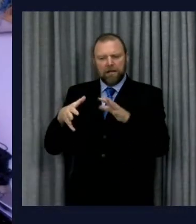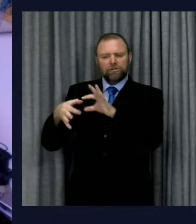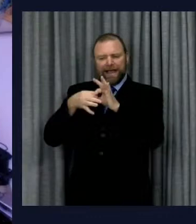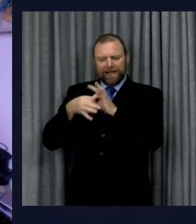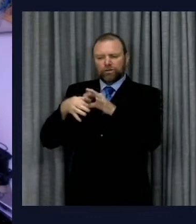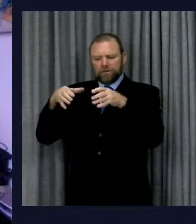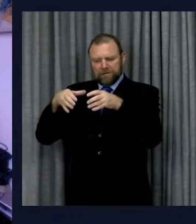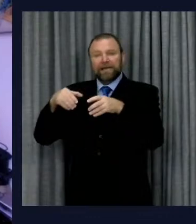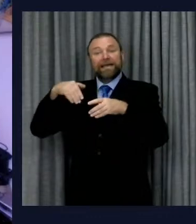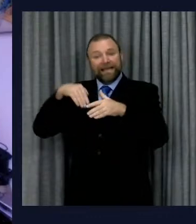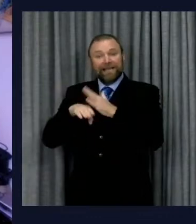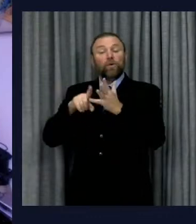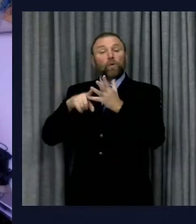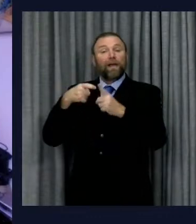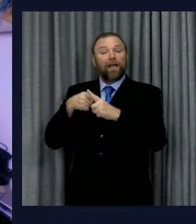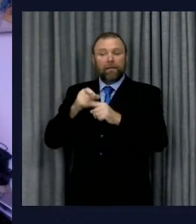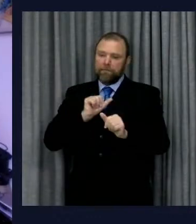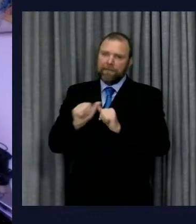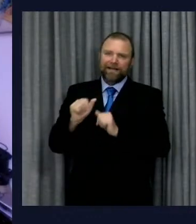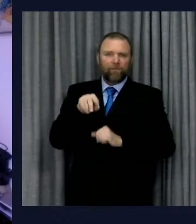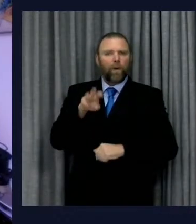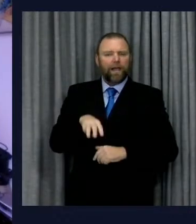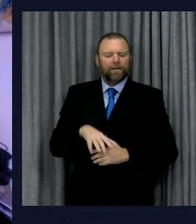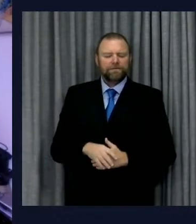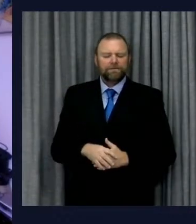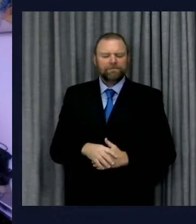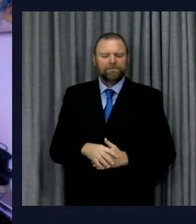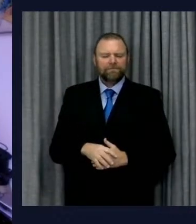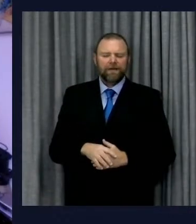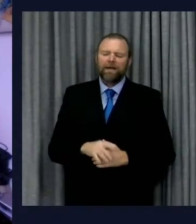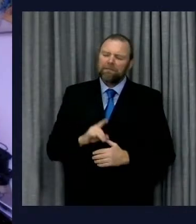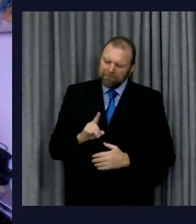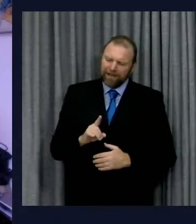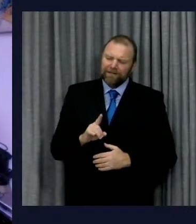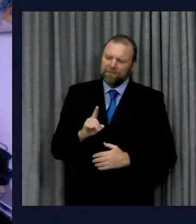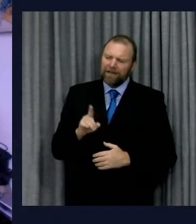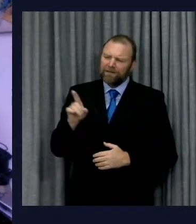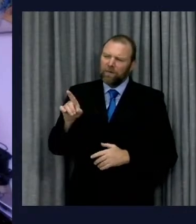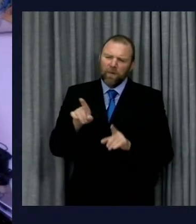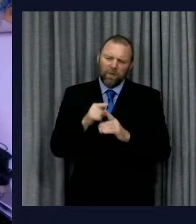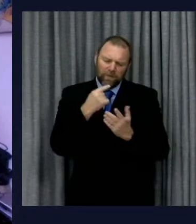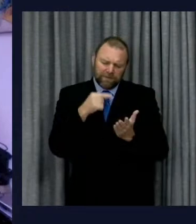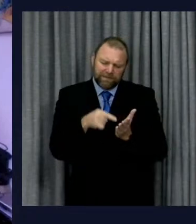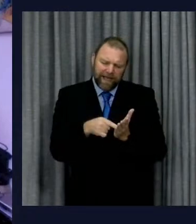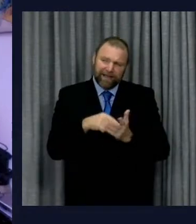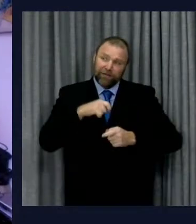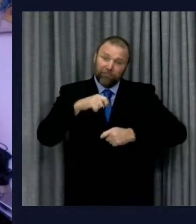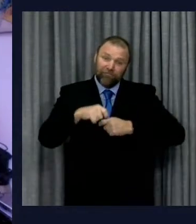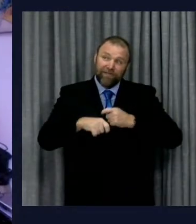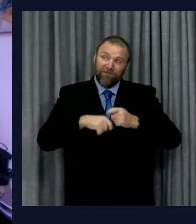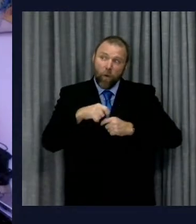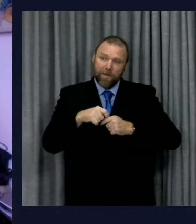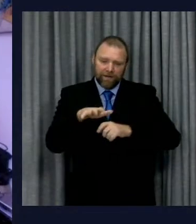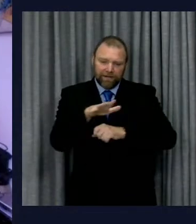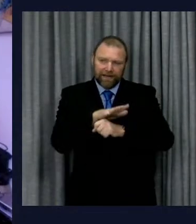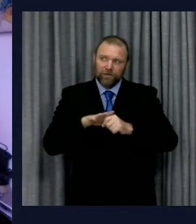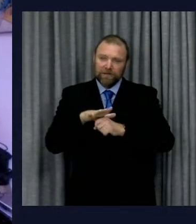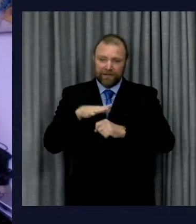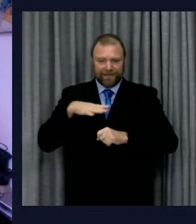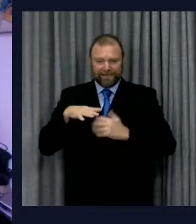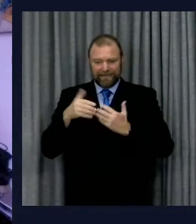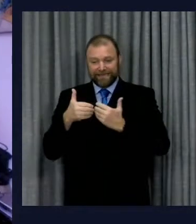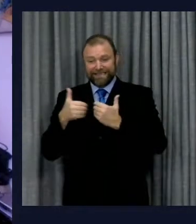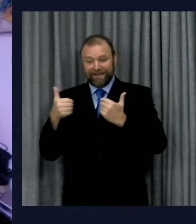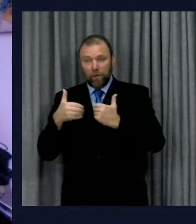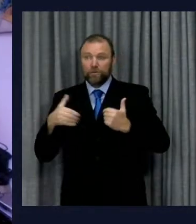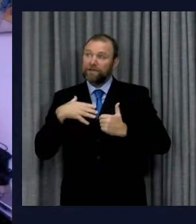Kingdom was in the best interests of Wales. But you also say in the Reforming Our Union document that devolution requires consistent constructive